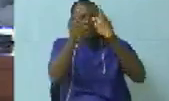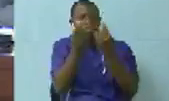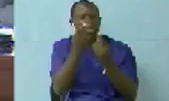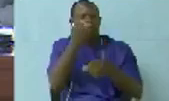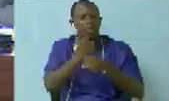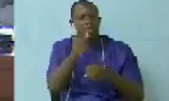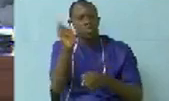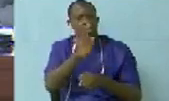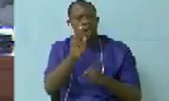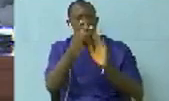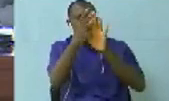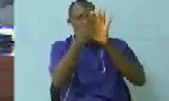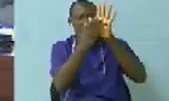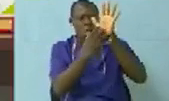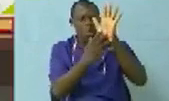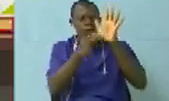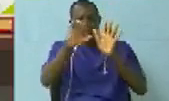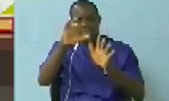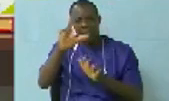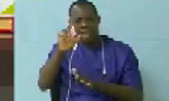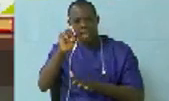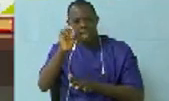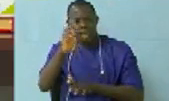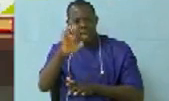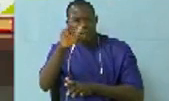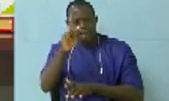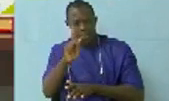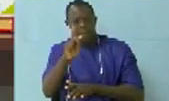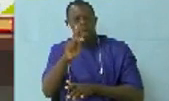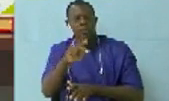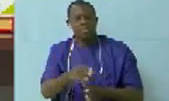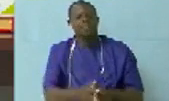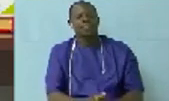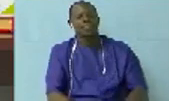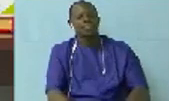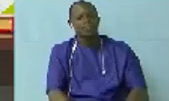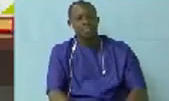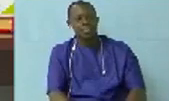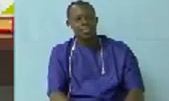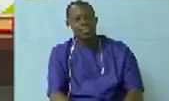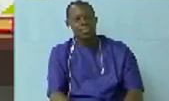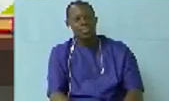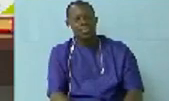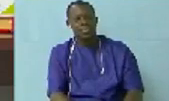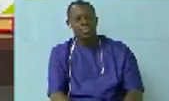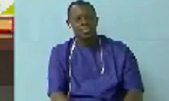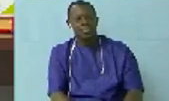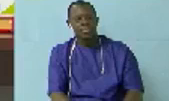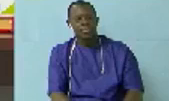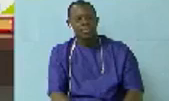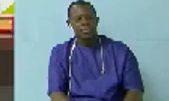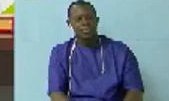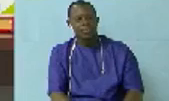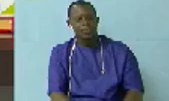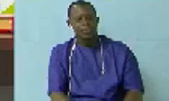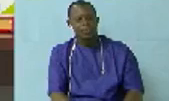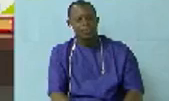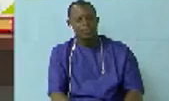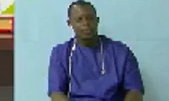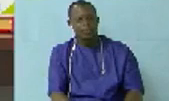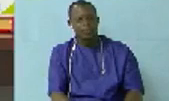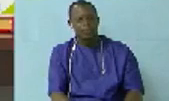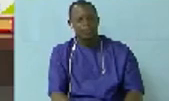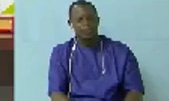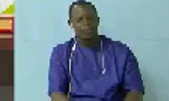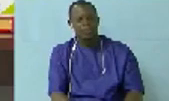yen samba Gambia sojar bundala nafulu bundala nketa controller doku lati je kafume accounts clerk.